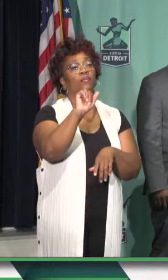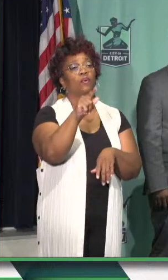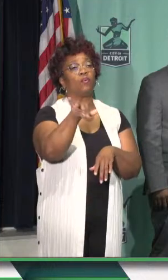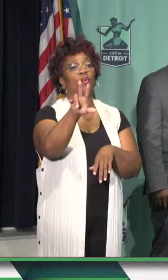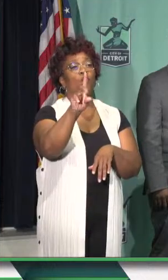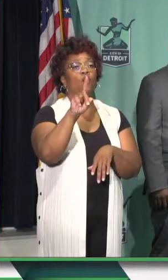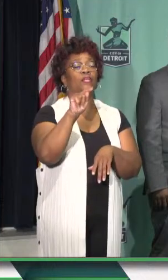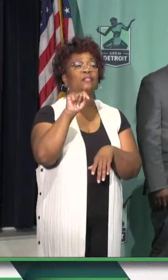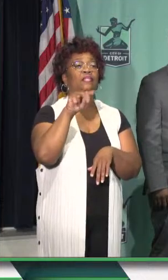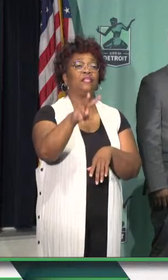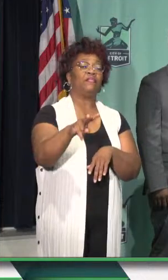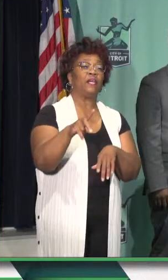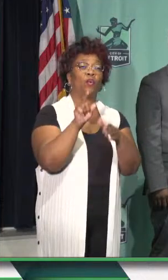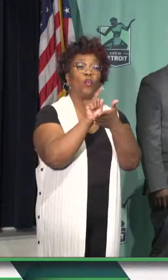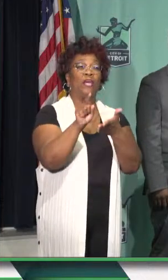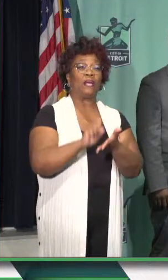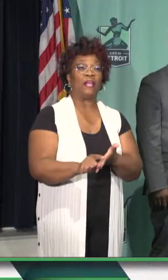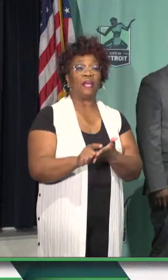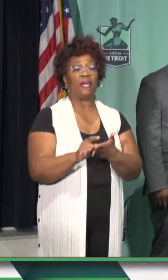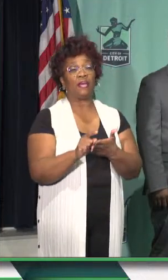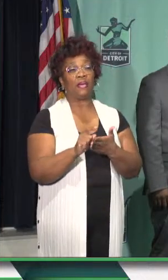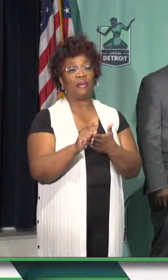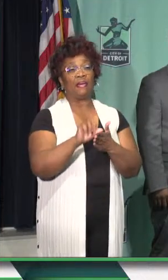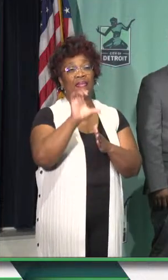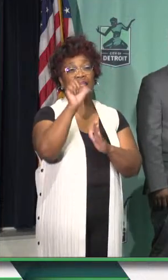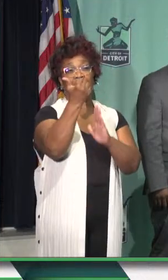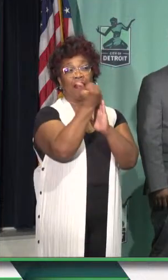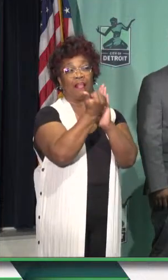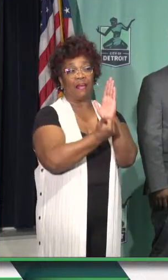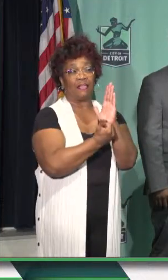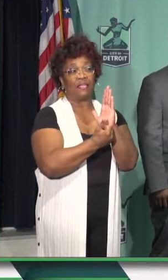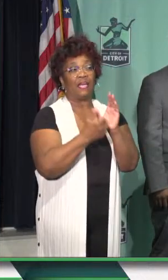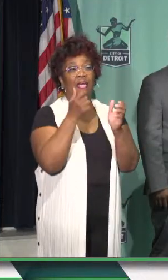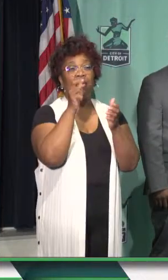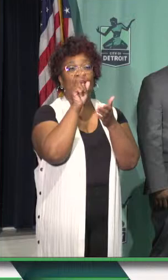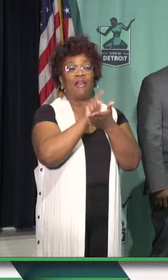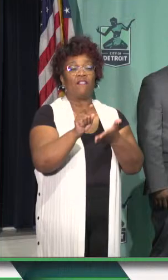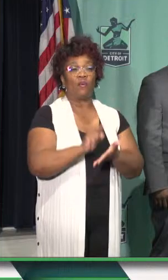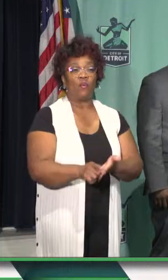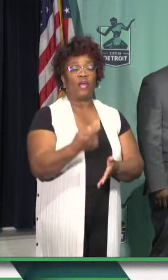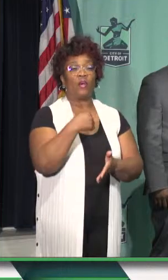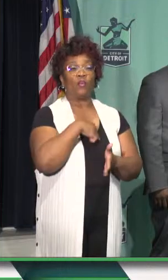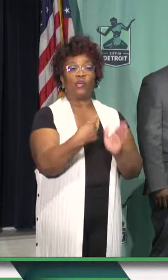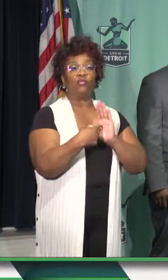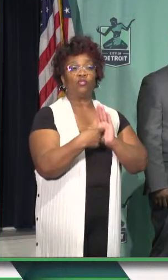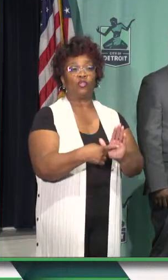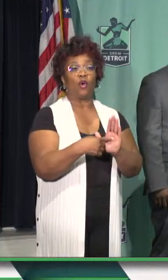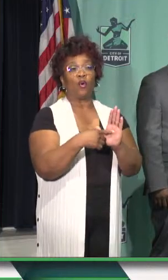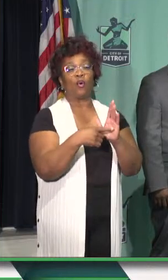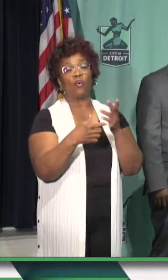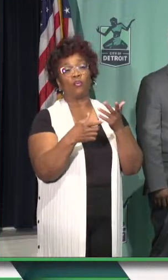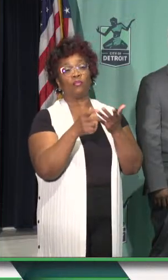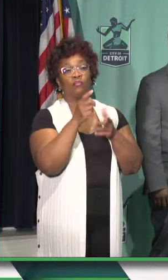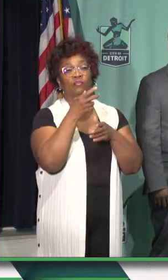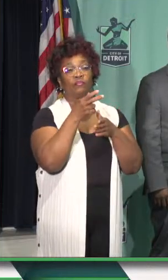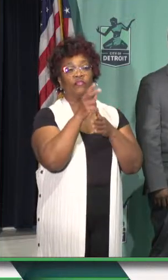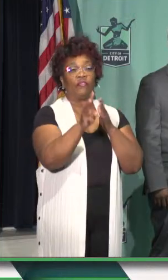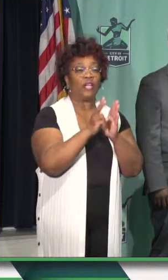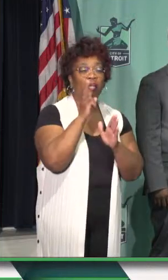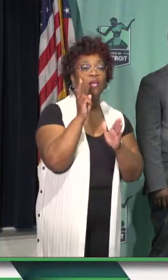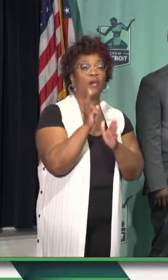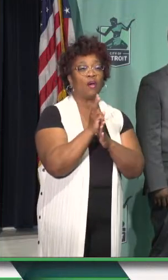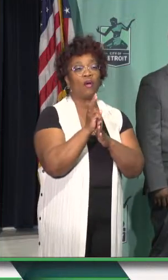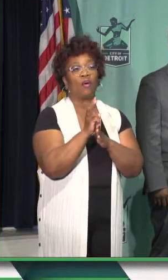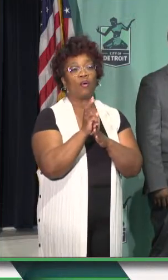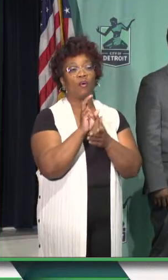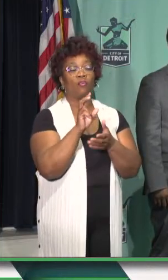10. Each week we post a reel which gives the top 10 crimes of the week, and not just homicides. It can be anywhere,